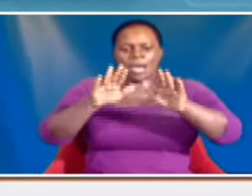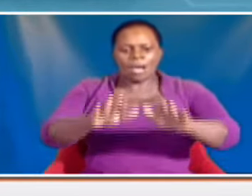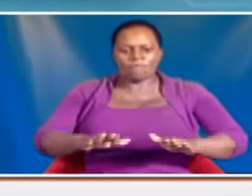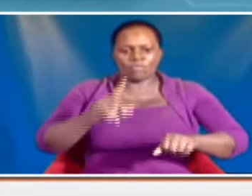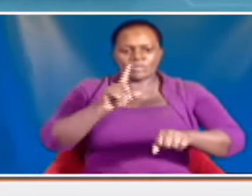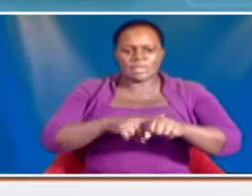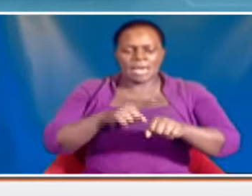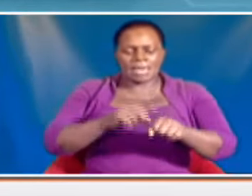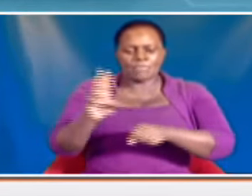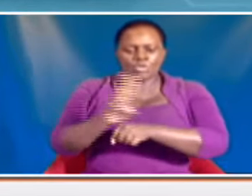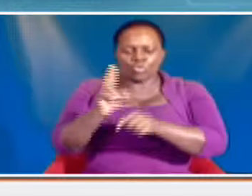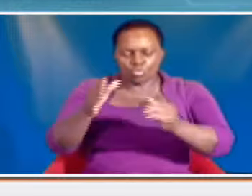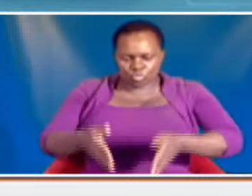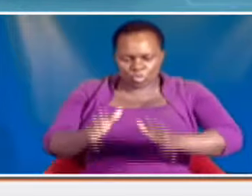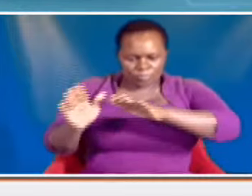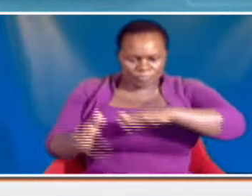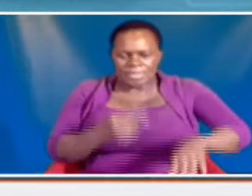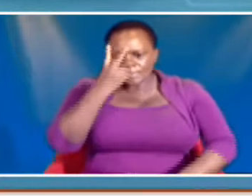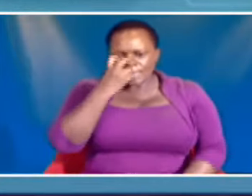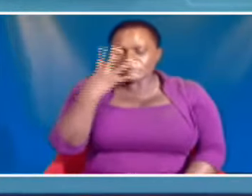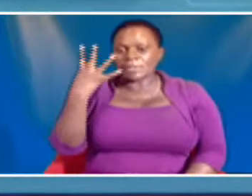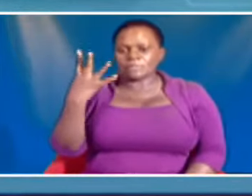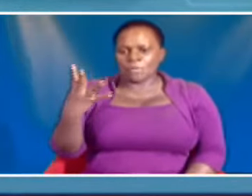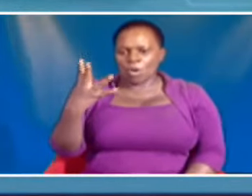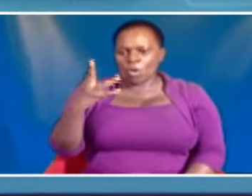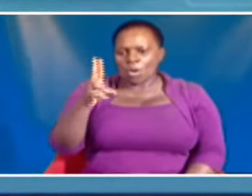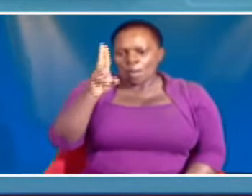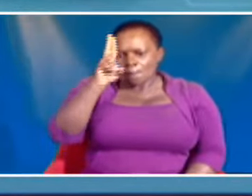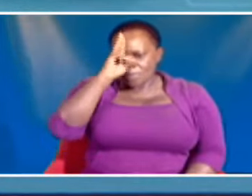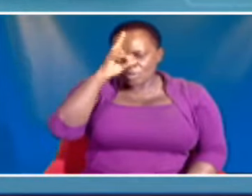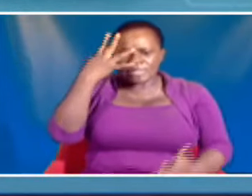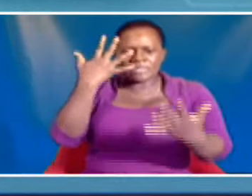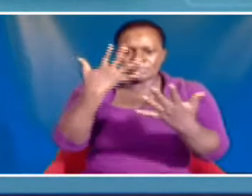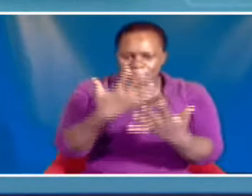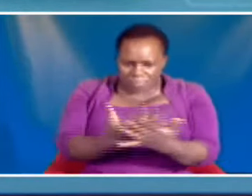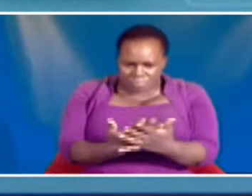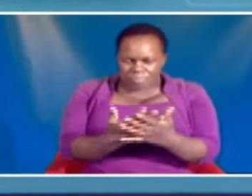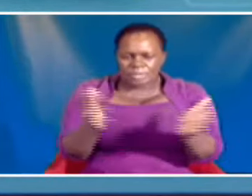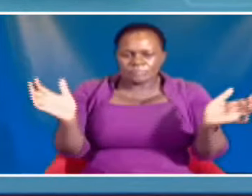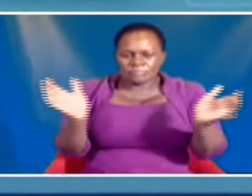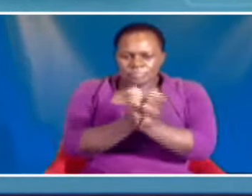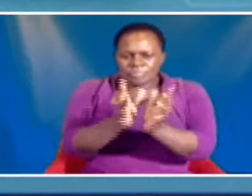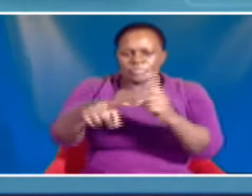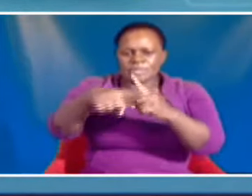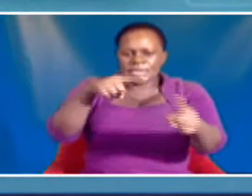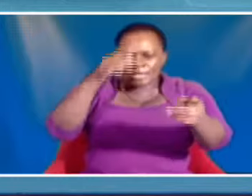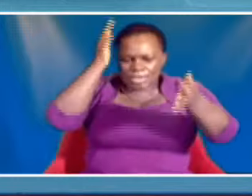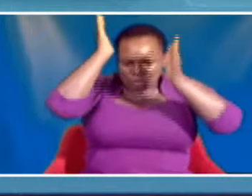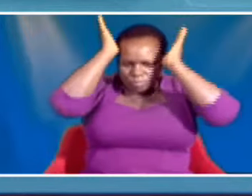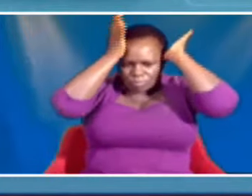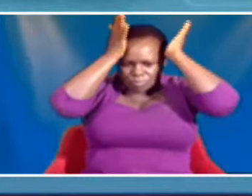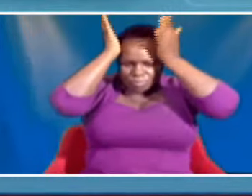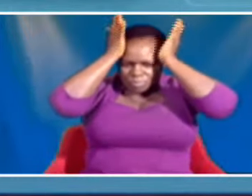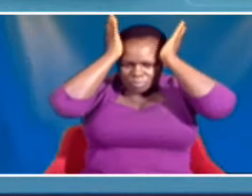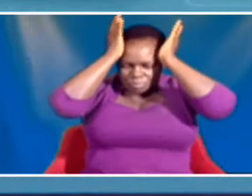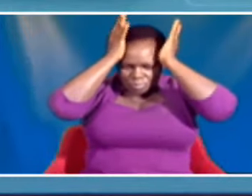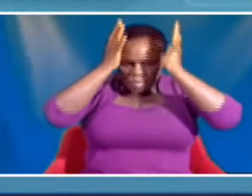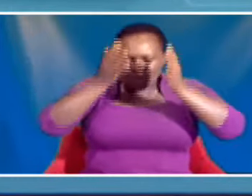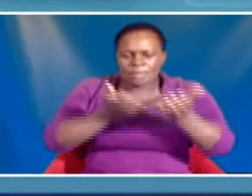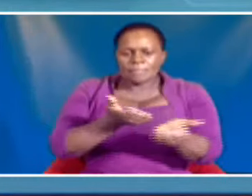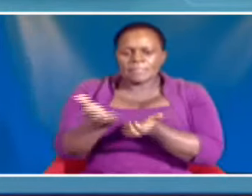as they use the roads. Now, four suspects are in police custody after they were arrested slaughtering donkeys that would be sold